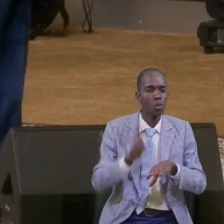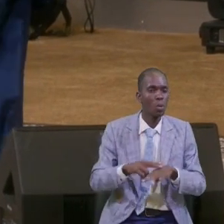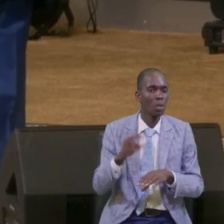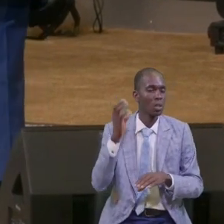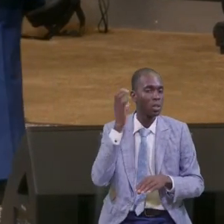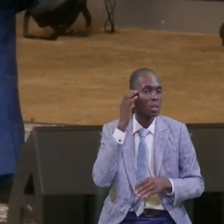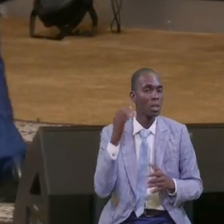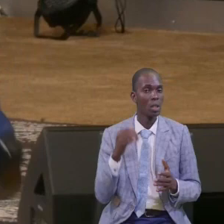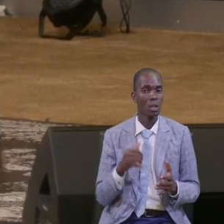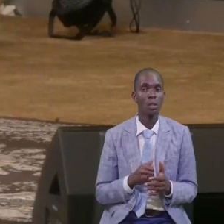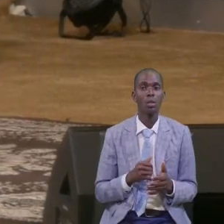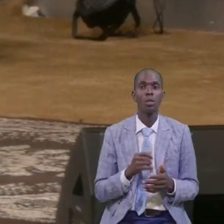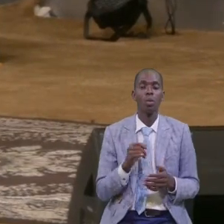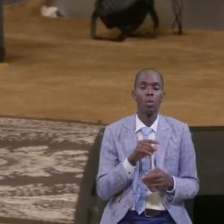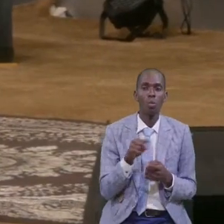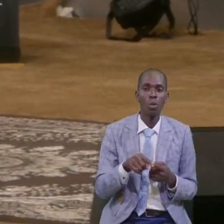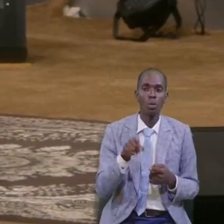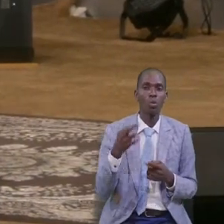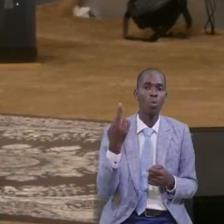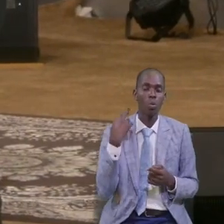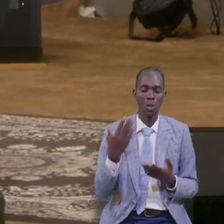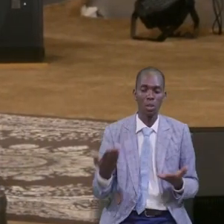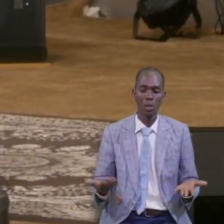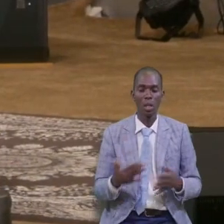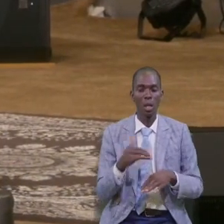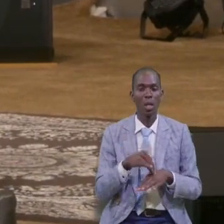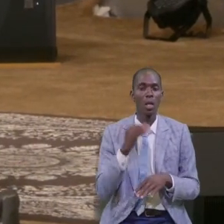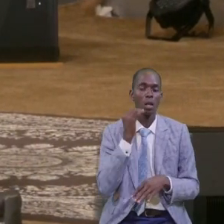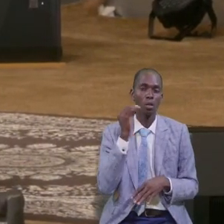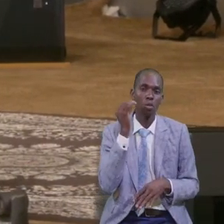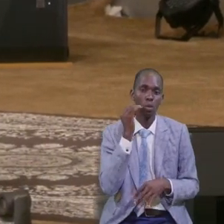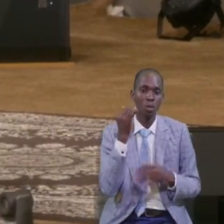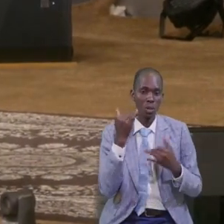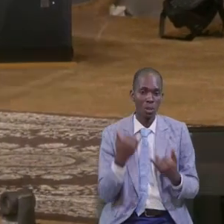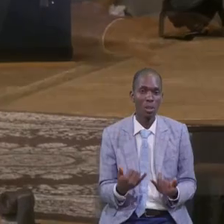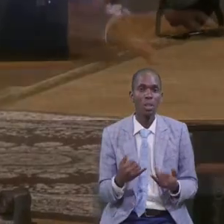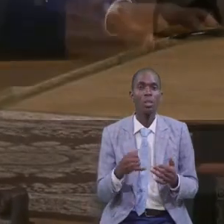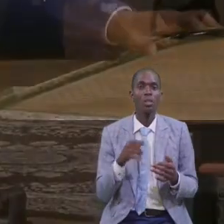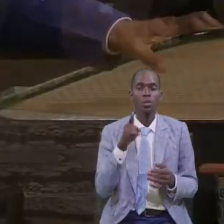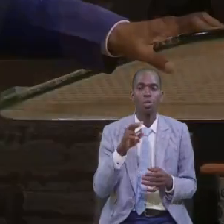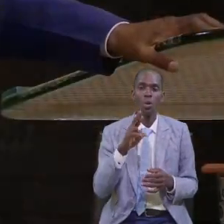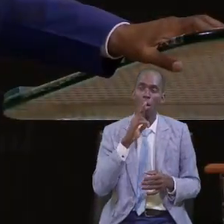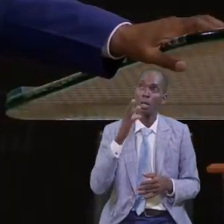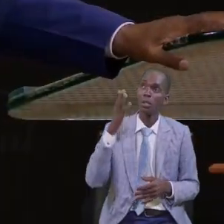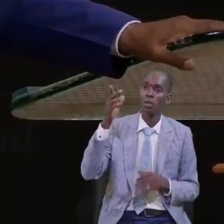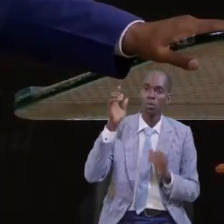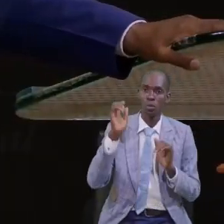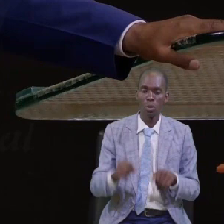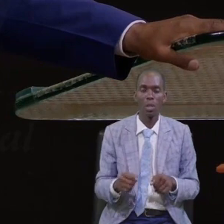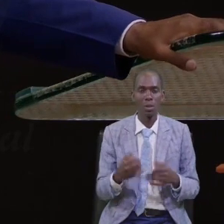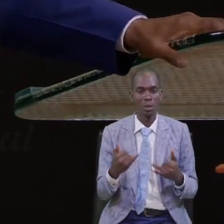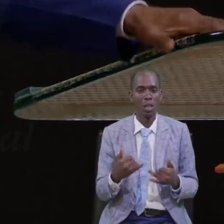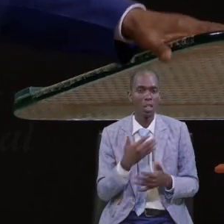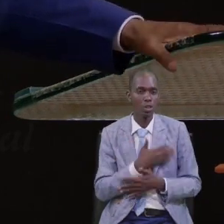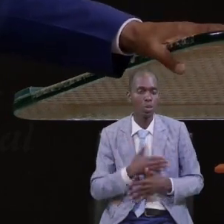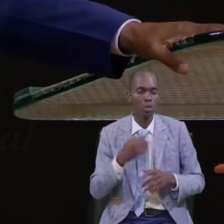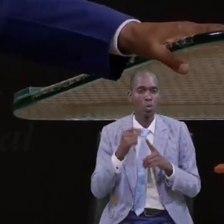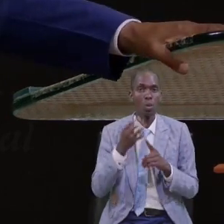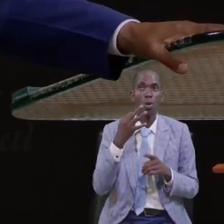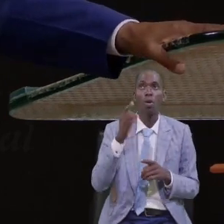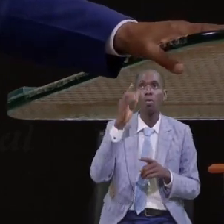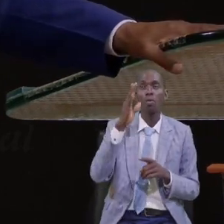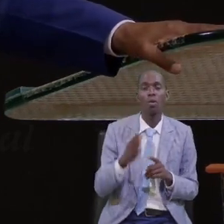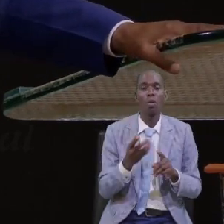you were here at home. And now it's available. You can look at it on the YouTube, on the internet,